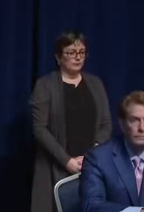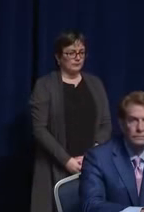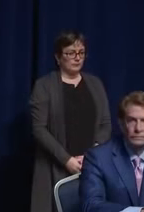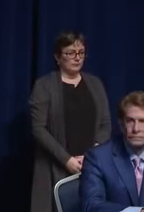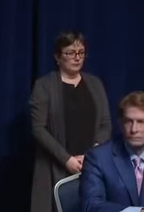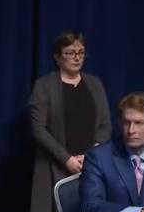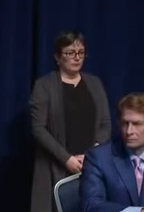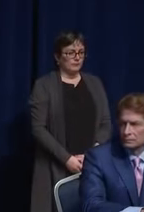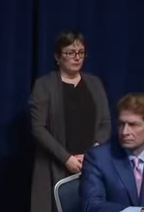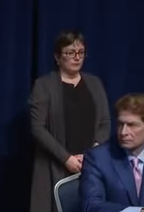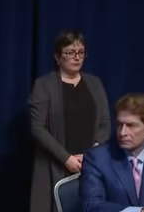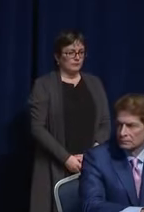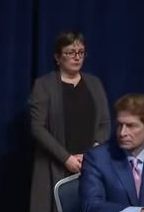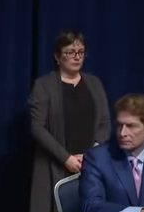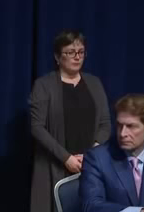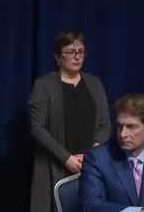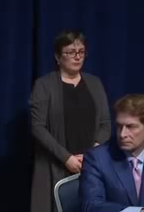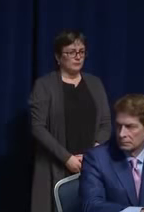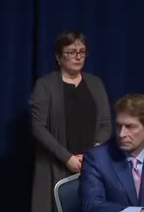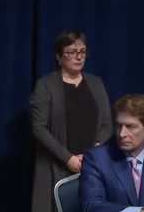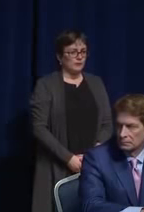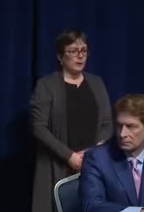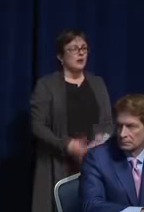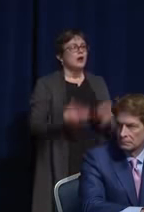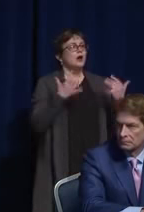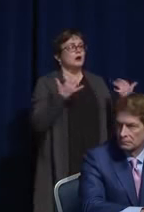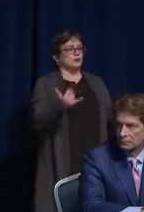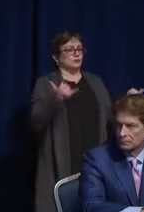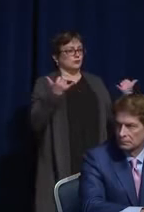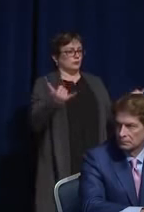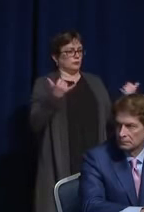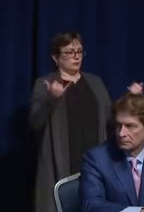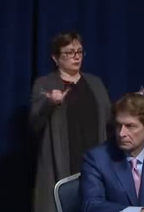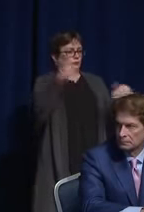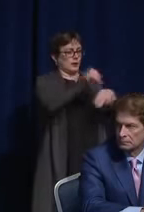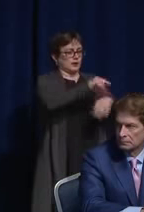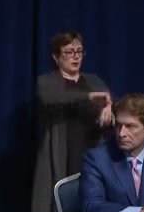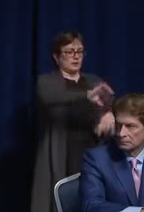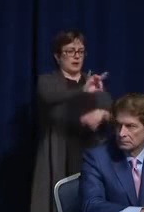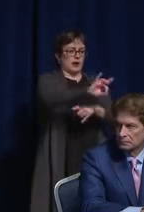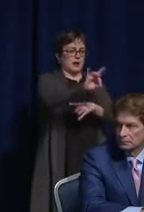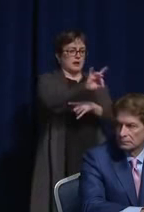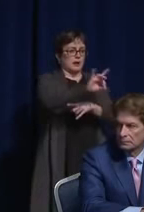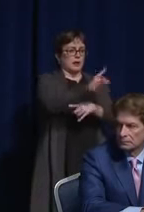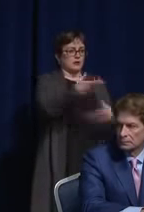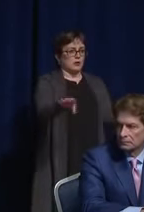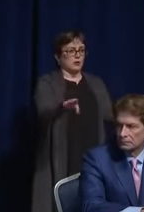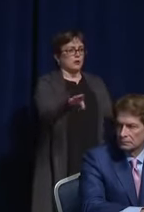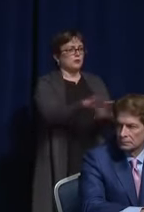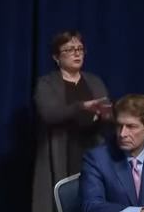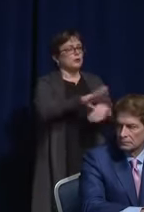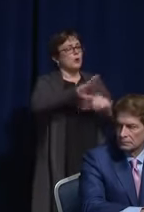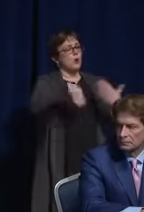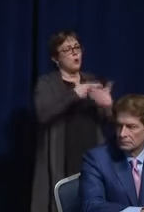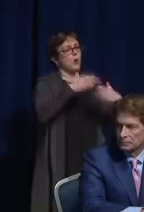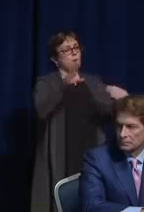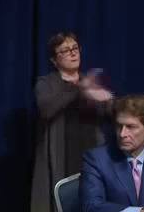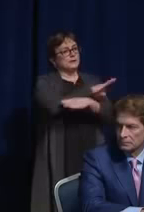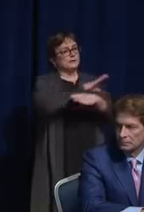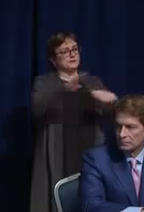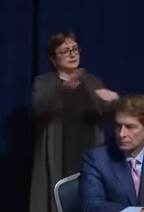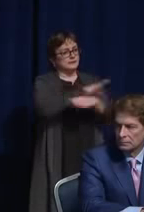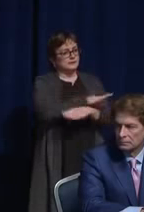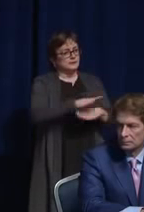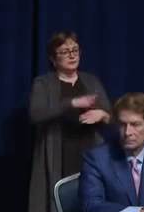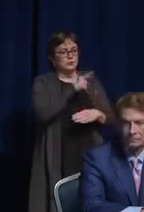tonight, the closure of all personal care businesses which cannot comply with social distancing guidelines.